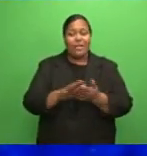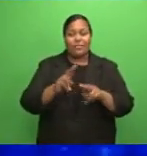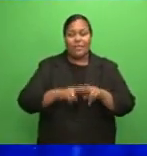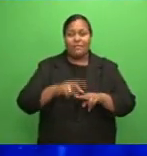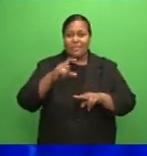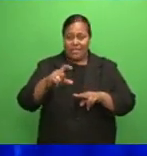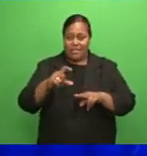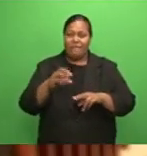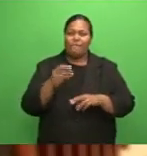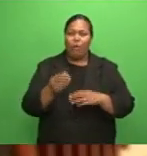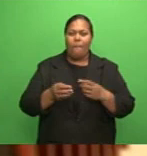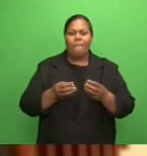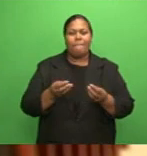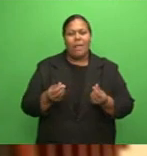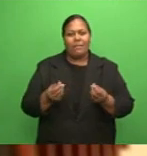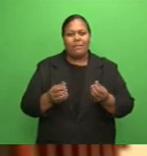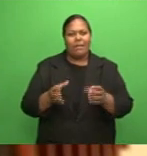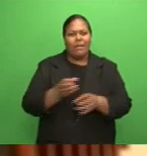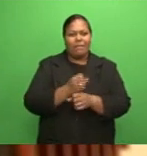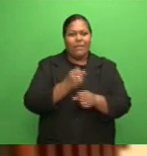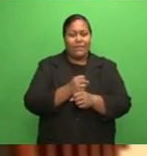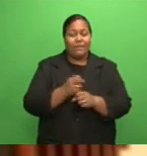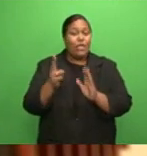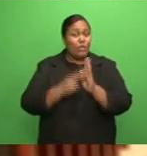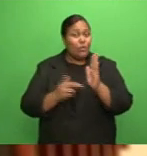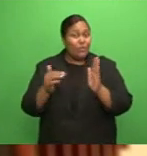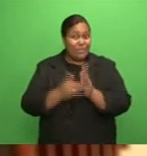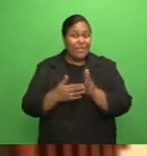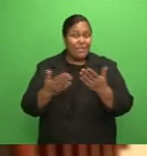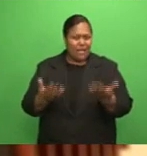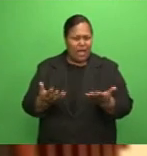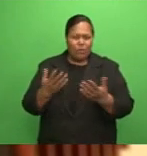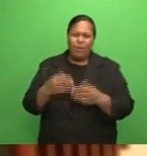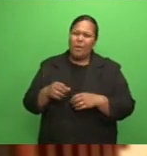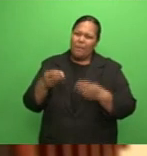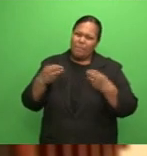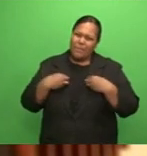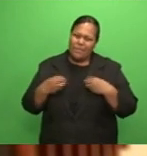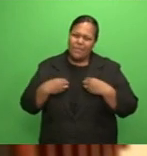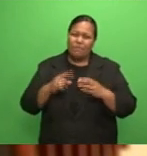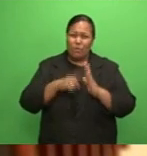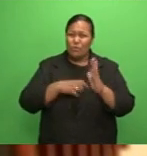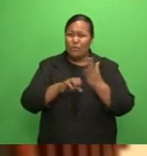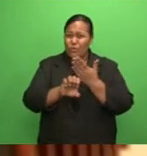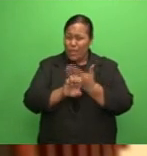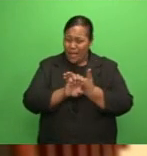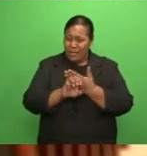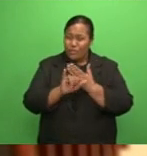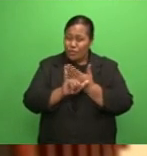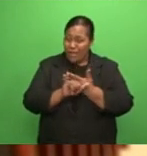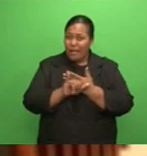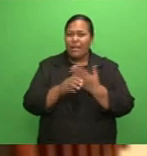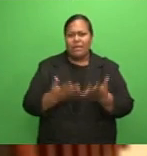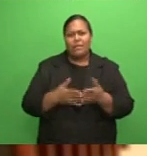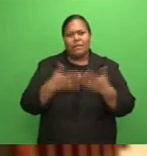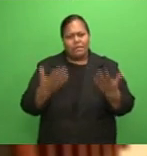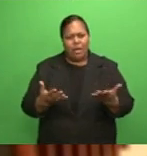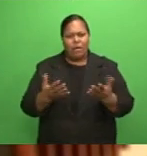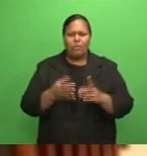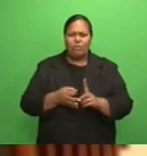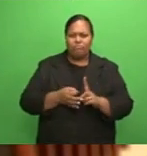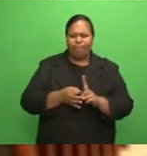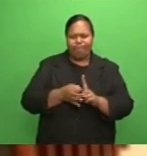the money market. A bright spot for New Zealand as their business outlook data for July saw further increases across the forward-looking activity